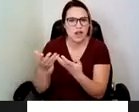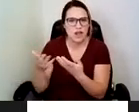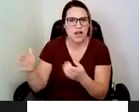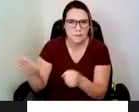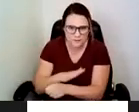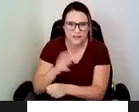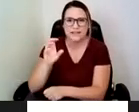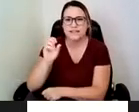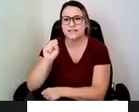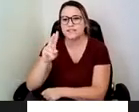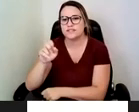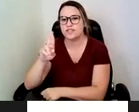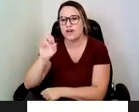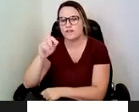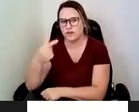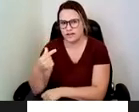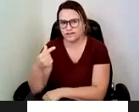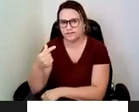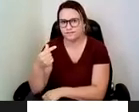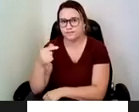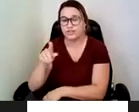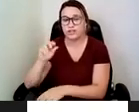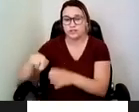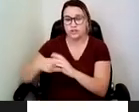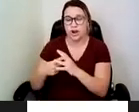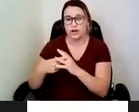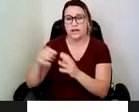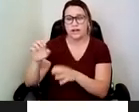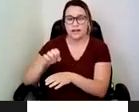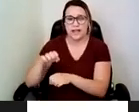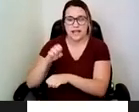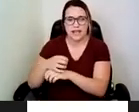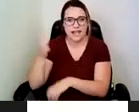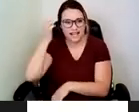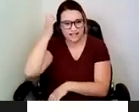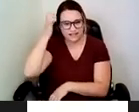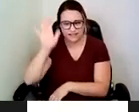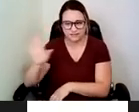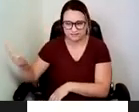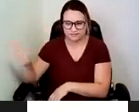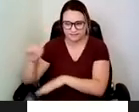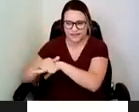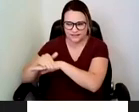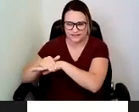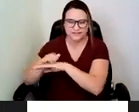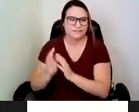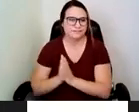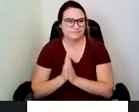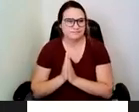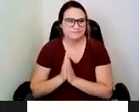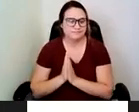in England. And there are all these different portions of suffering that together compromise